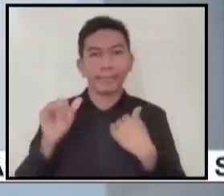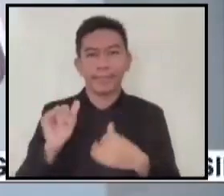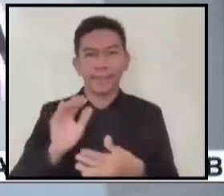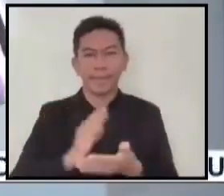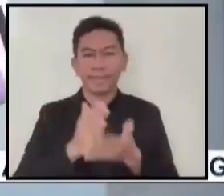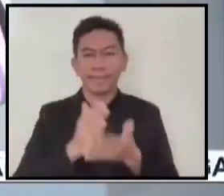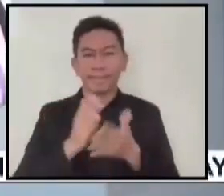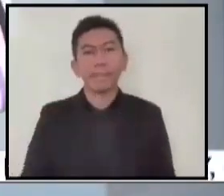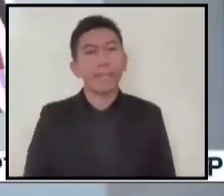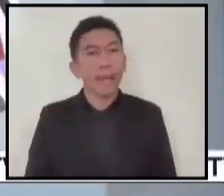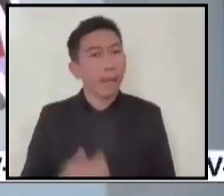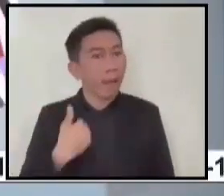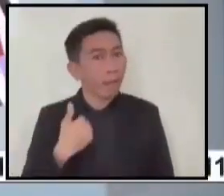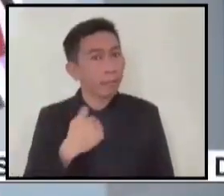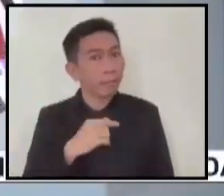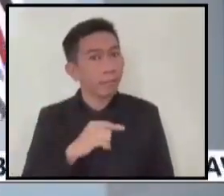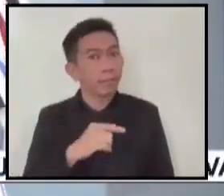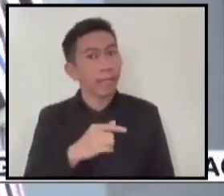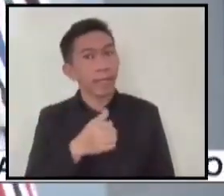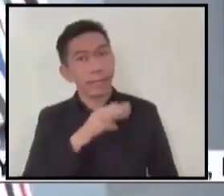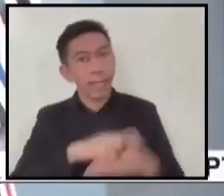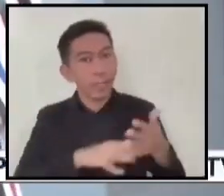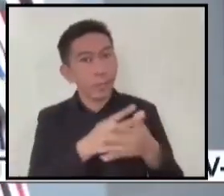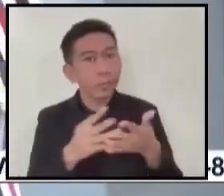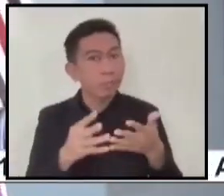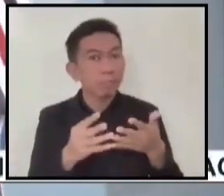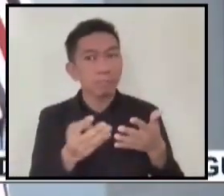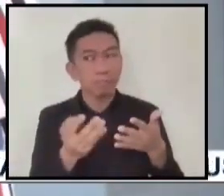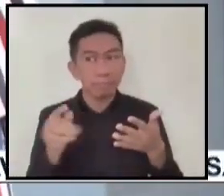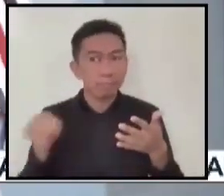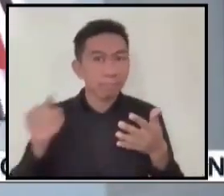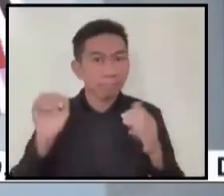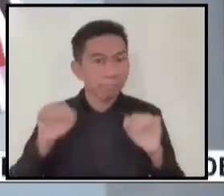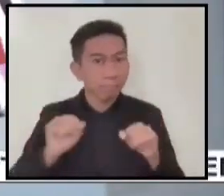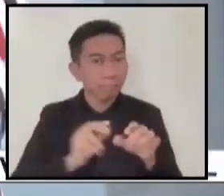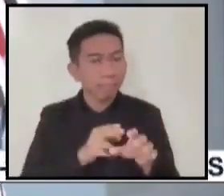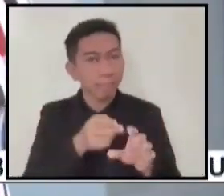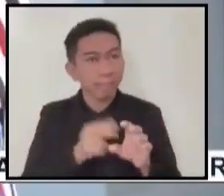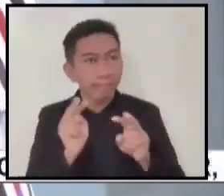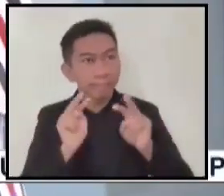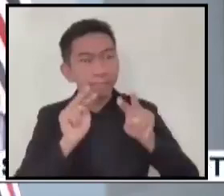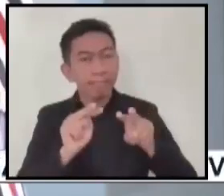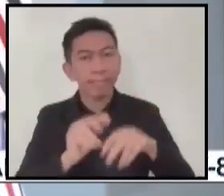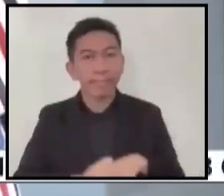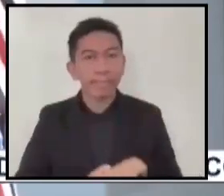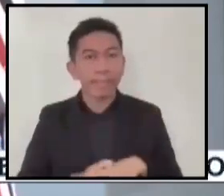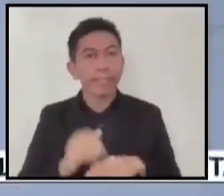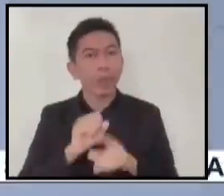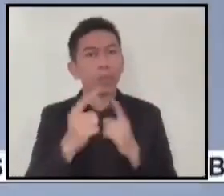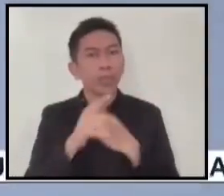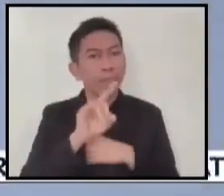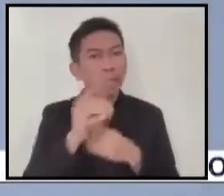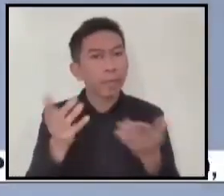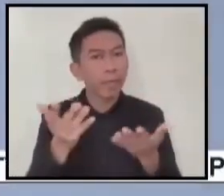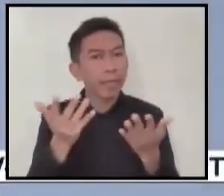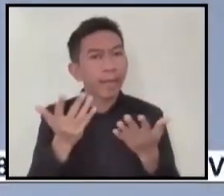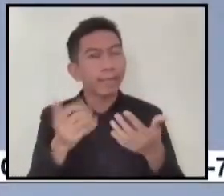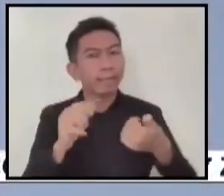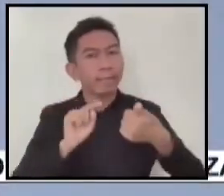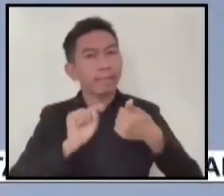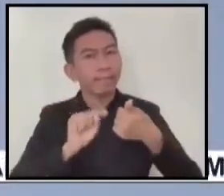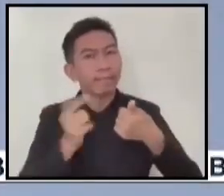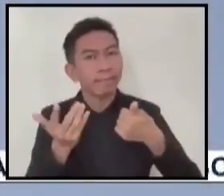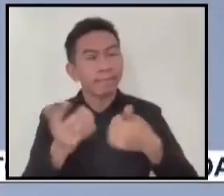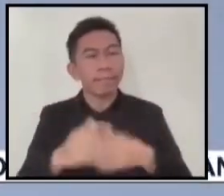mga ka-RSP? And if you do, please do plug it. Pati yung social media mo kung saan ka ma-follow. Right, so tomorrow